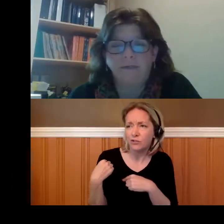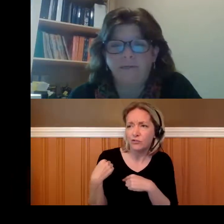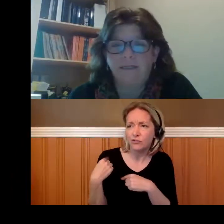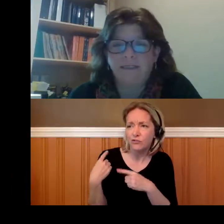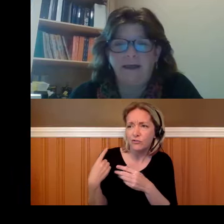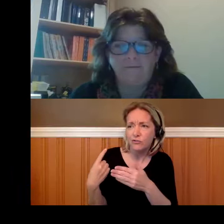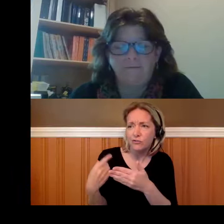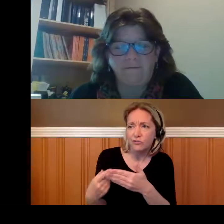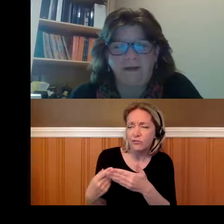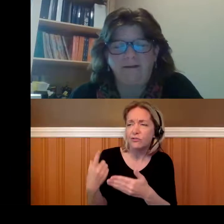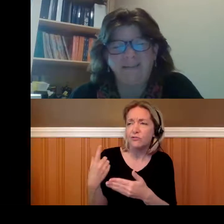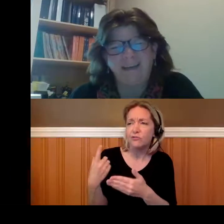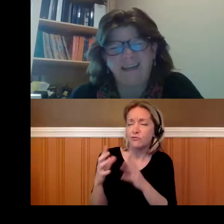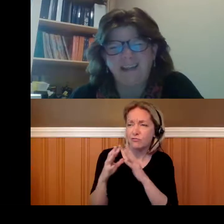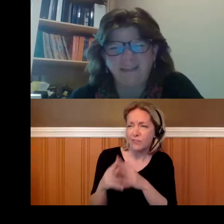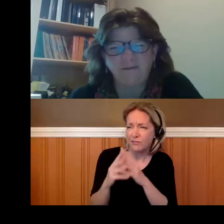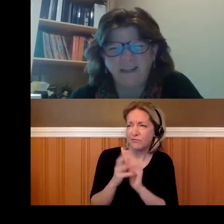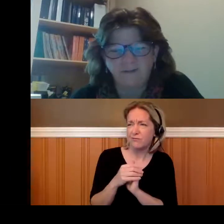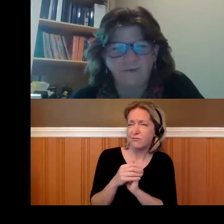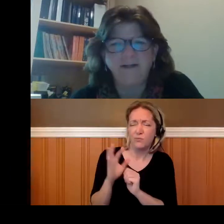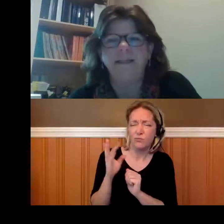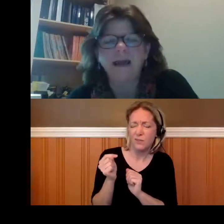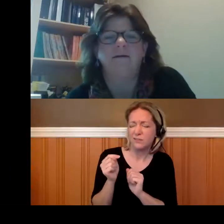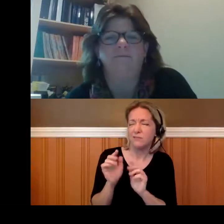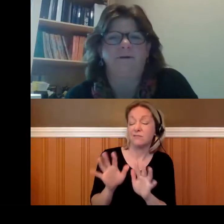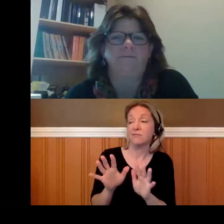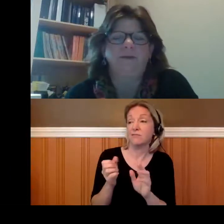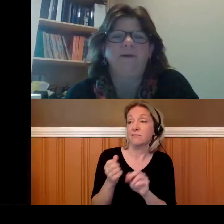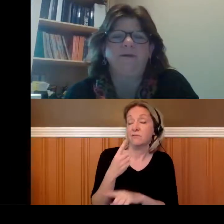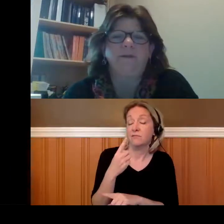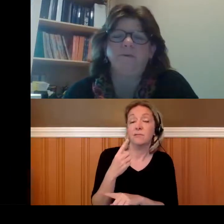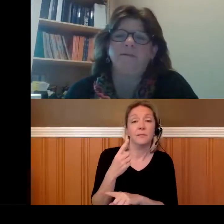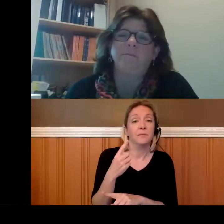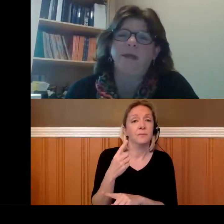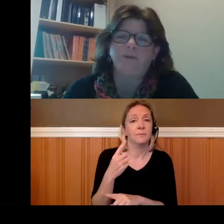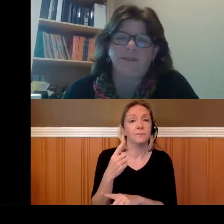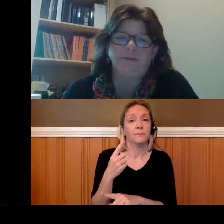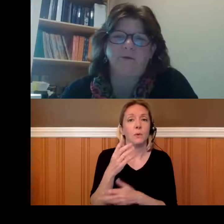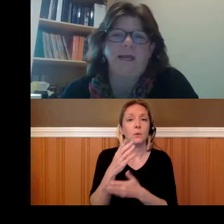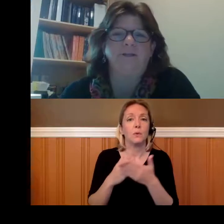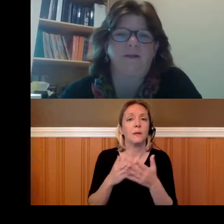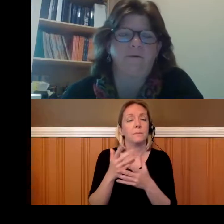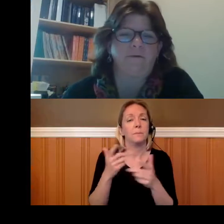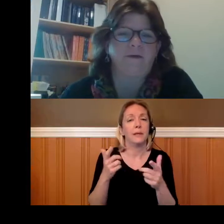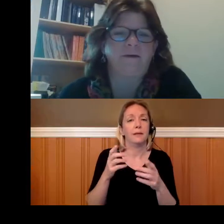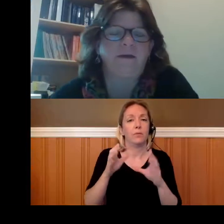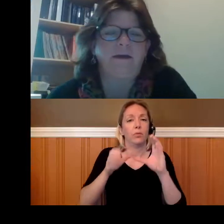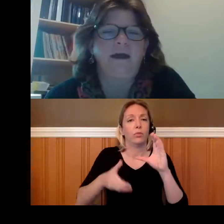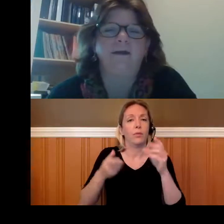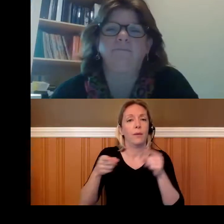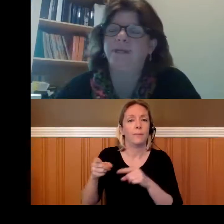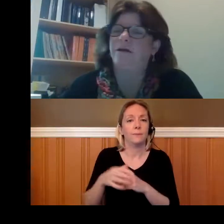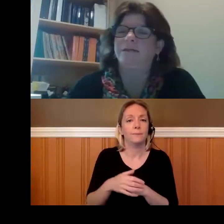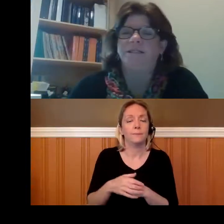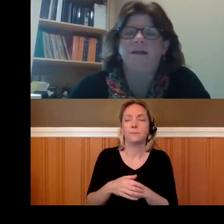life. And I was like, he likes to wrestle. Where did that come from? Well, there was some major miscommunication going on. But no, he